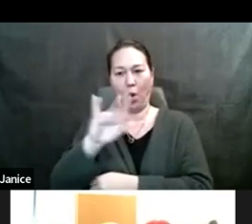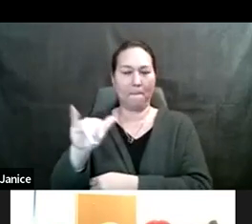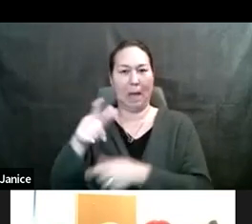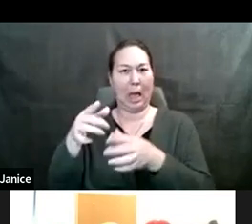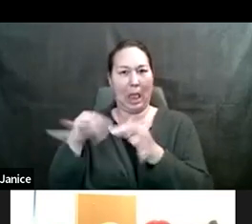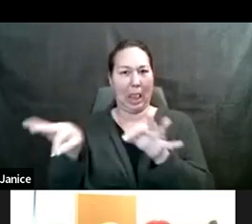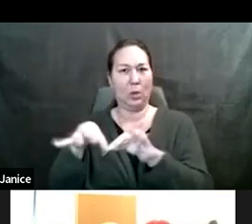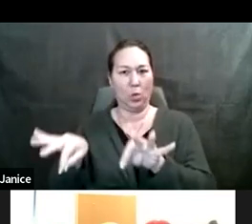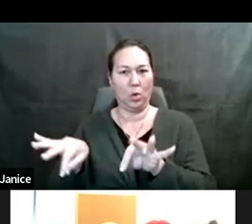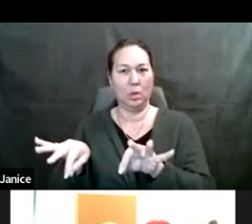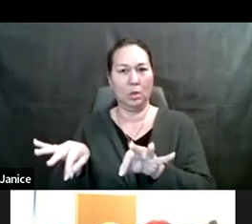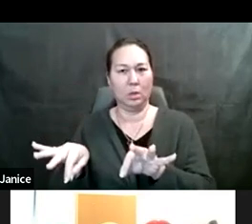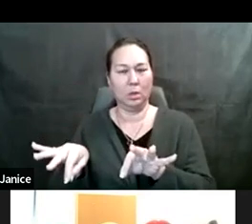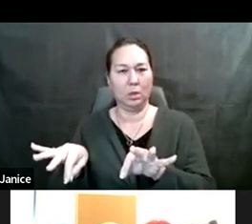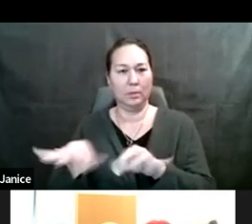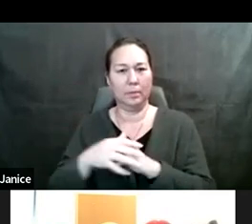Familia is